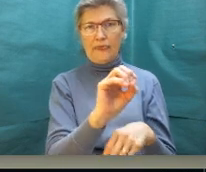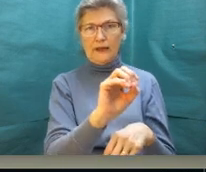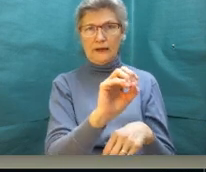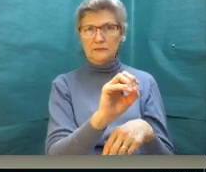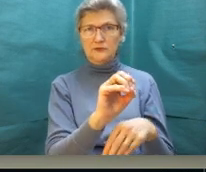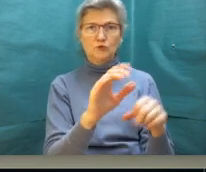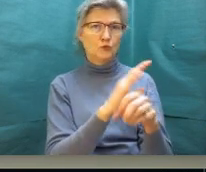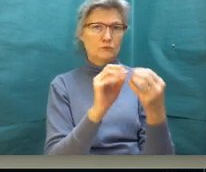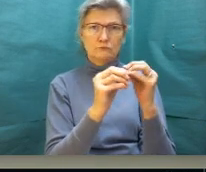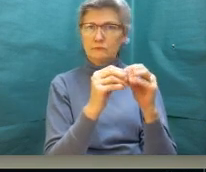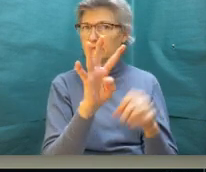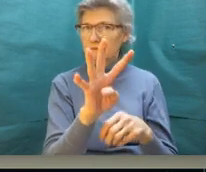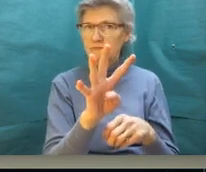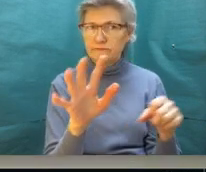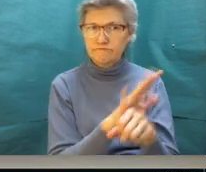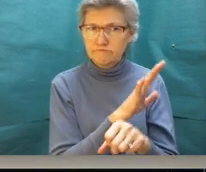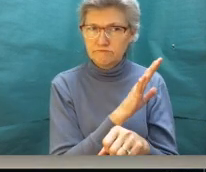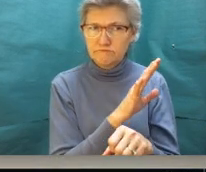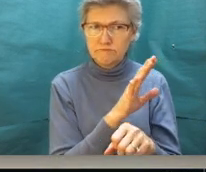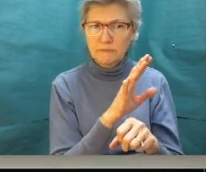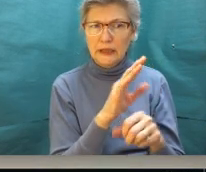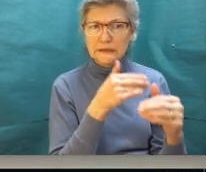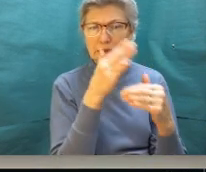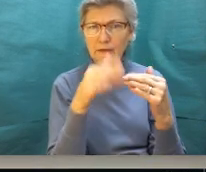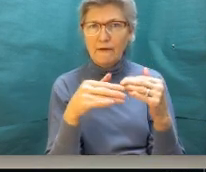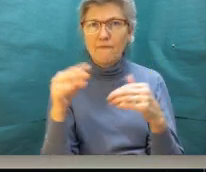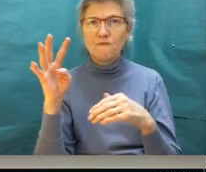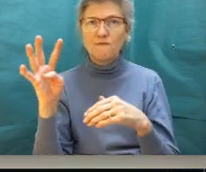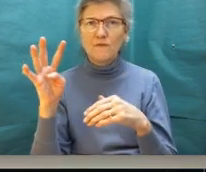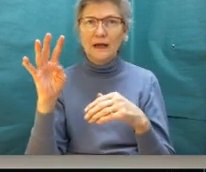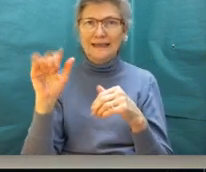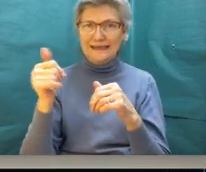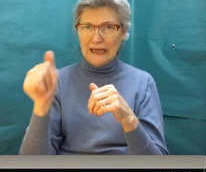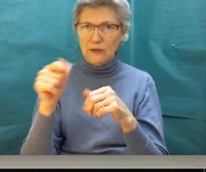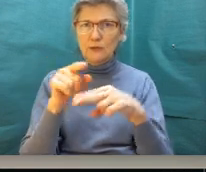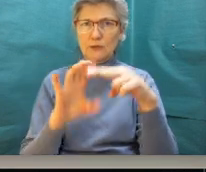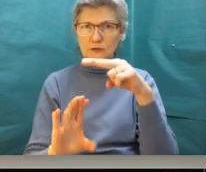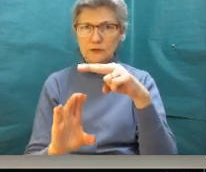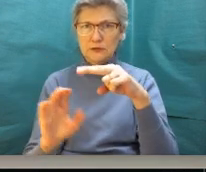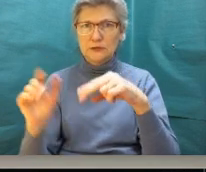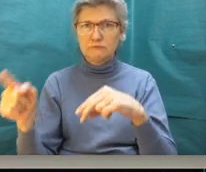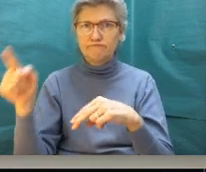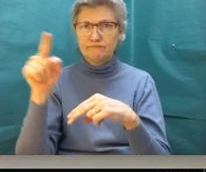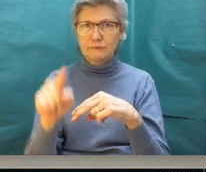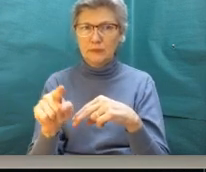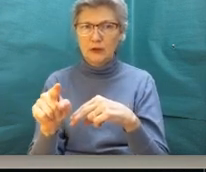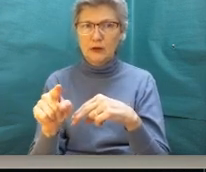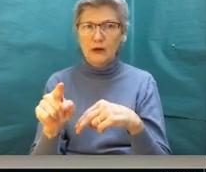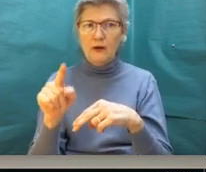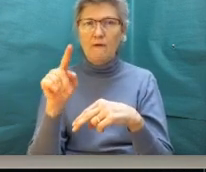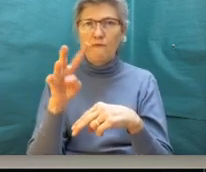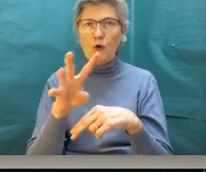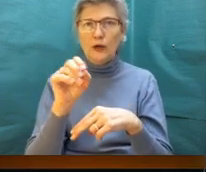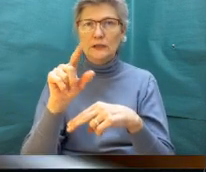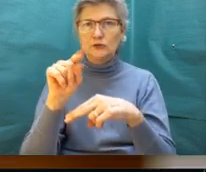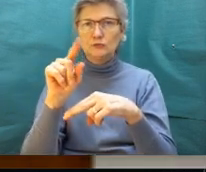Just the whole number 4. And then as I move on, I now have 10/100ths. Here I have 4